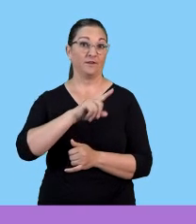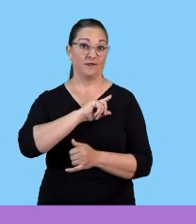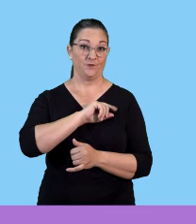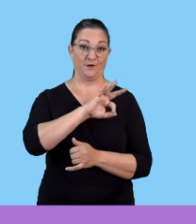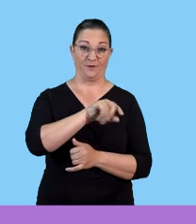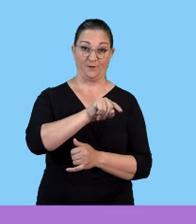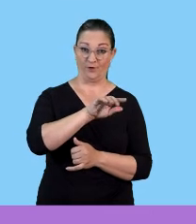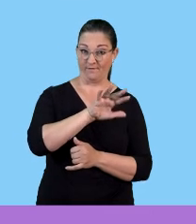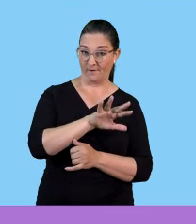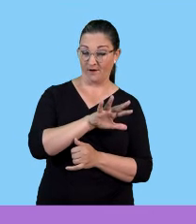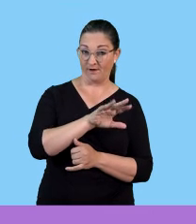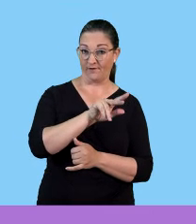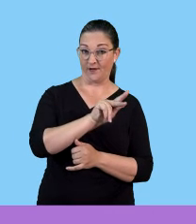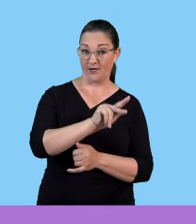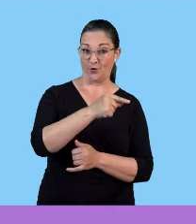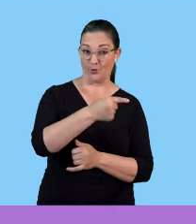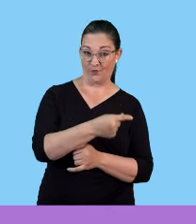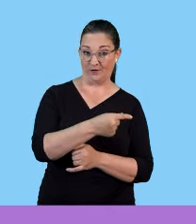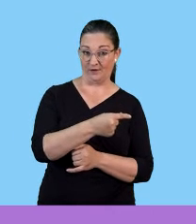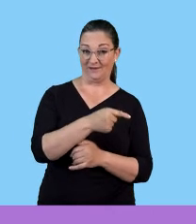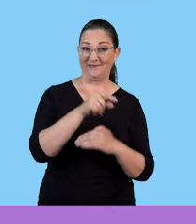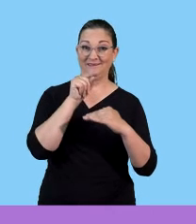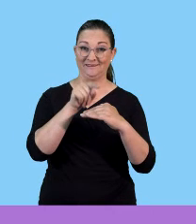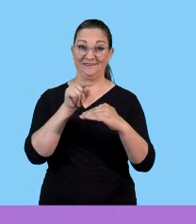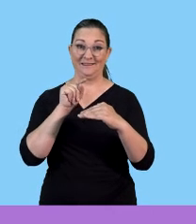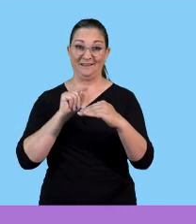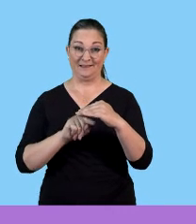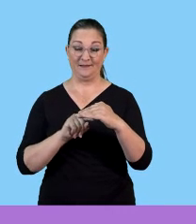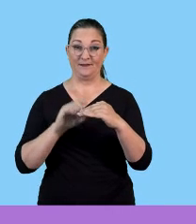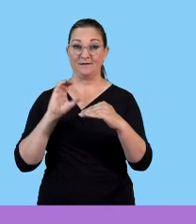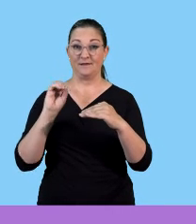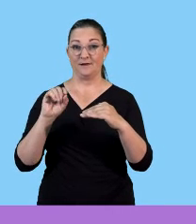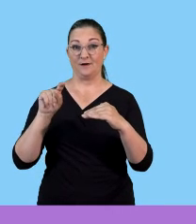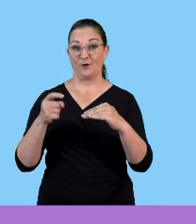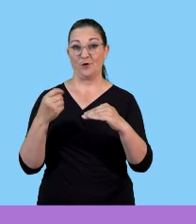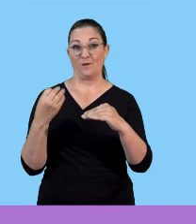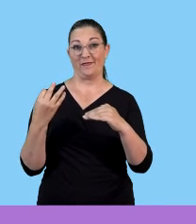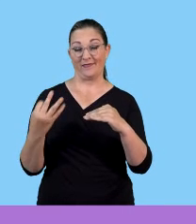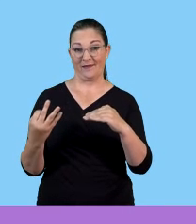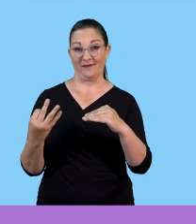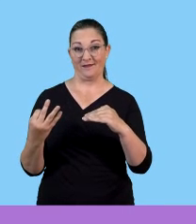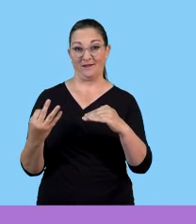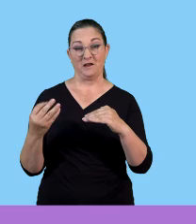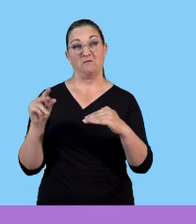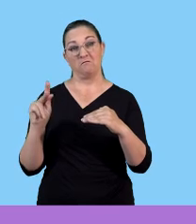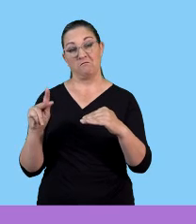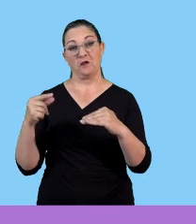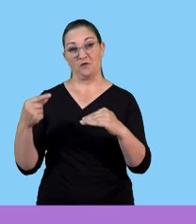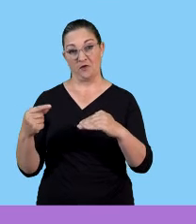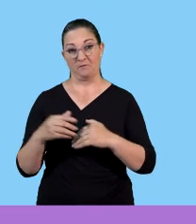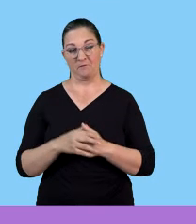so 3.5 kilograms divided by 0.3